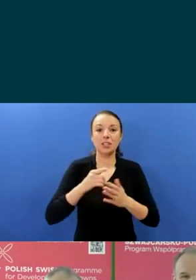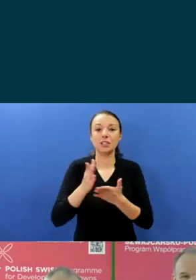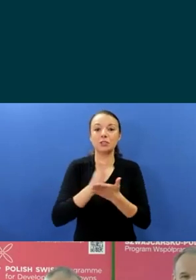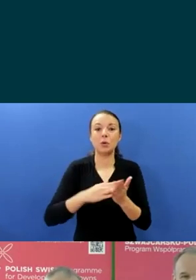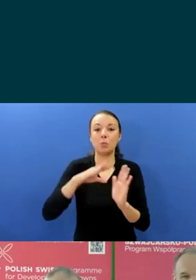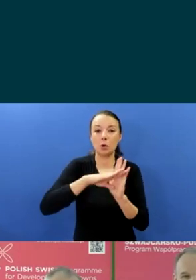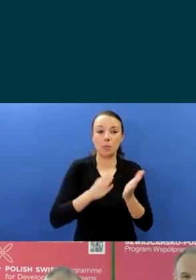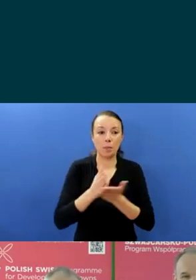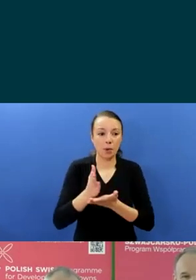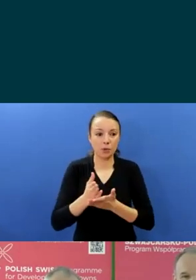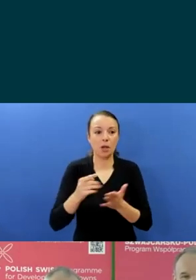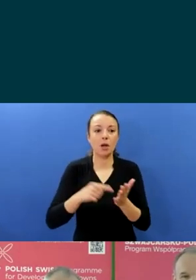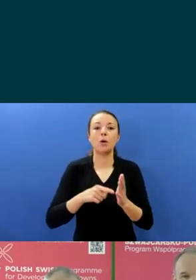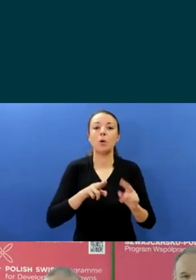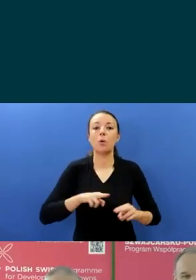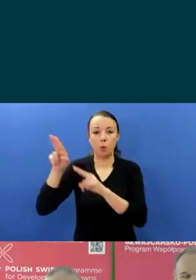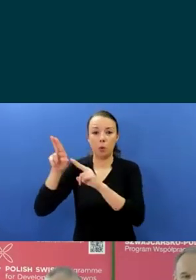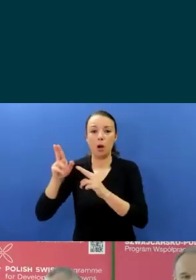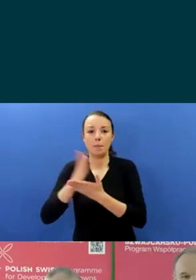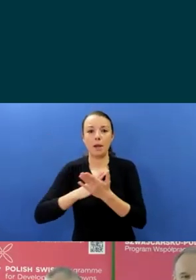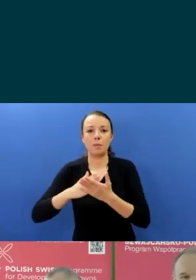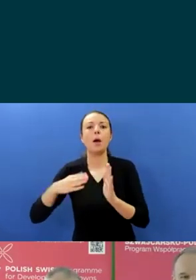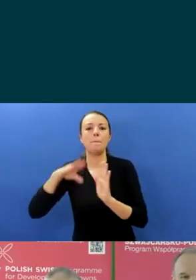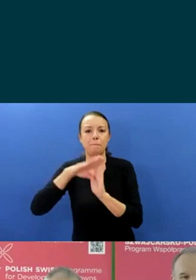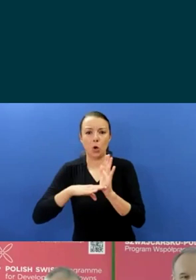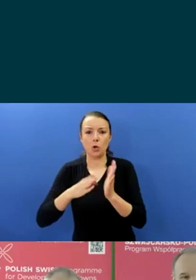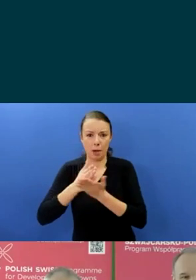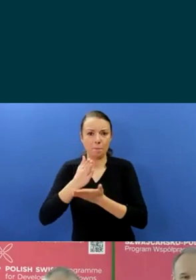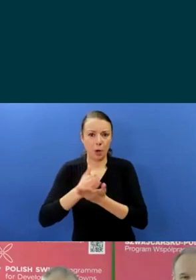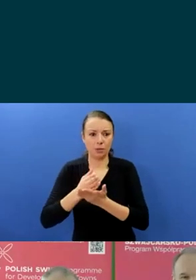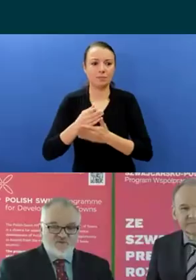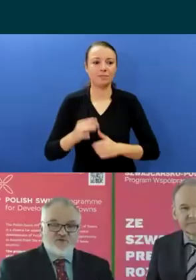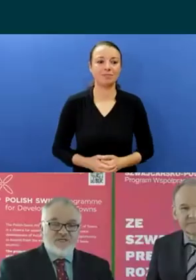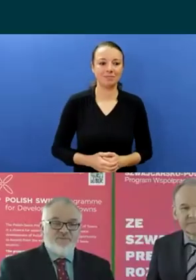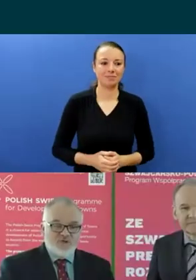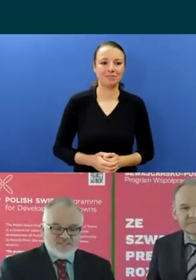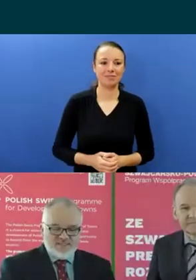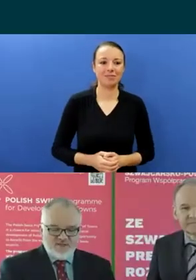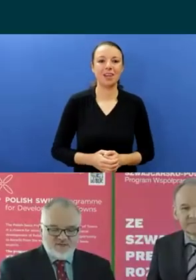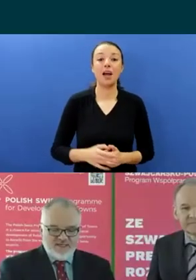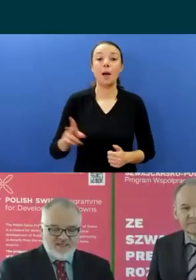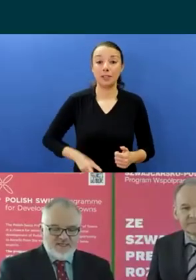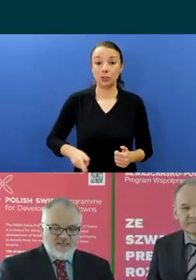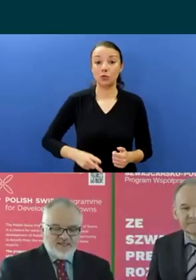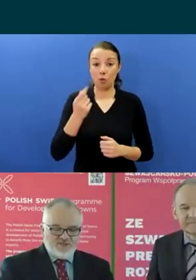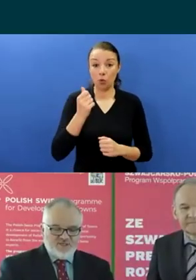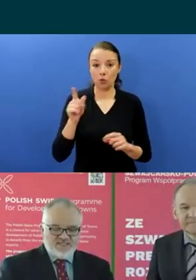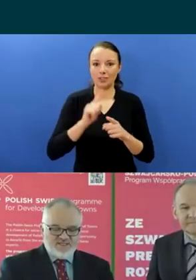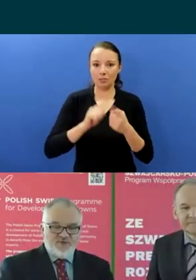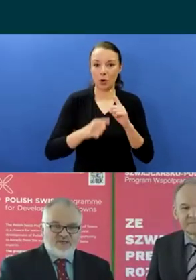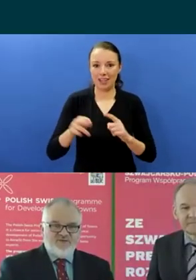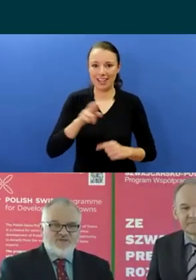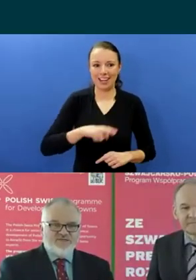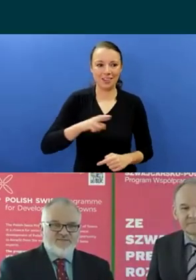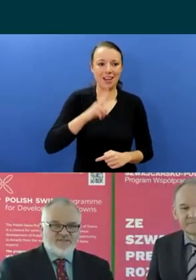the head of the Division of Assistance Programs and Projects in the area of institutional development in the Department of Assistance Programs of the Ministry of Funds and